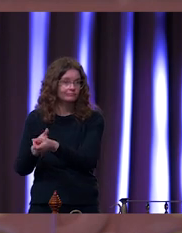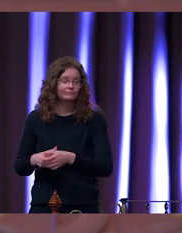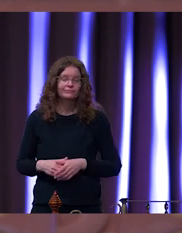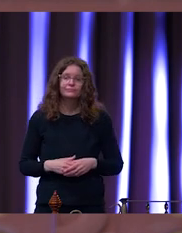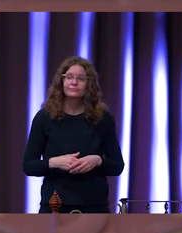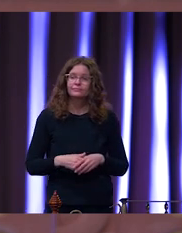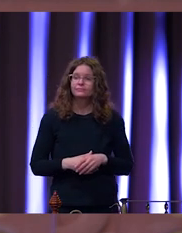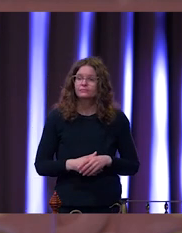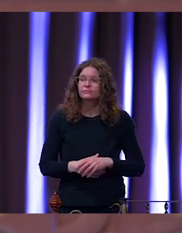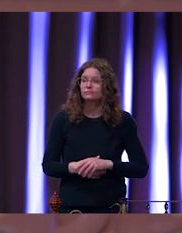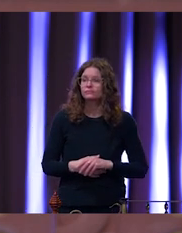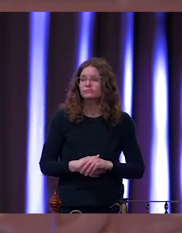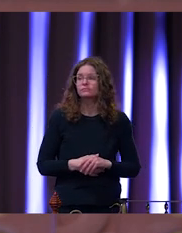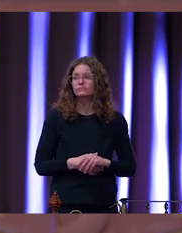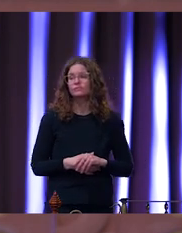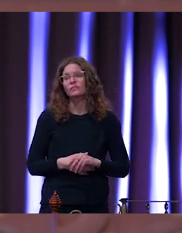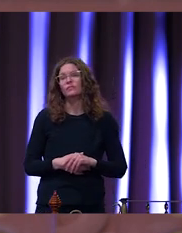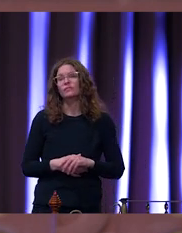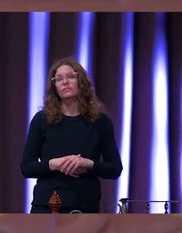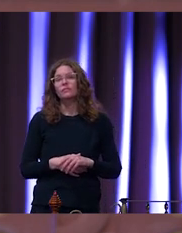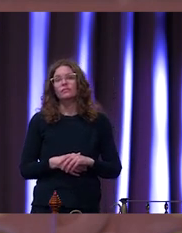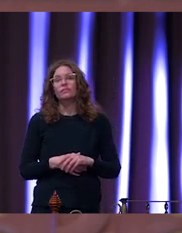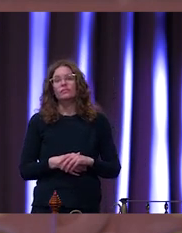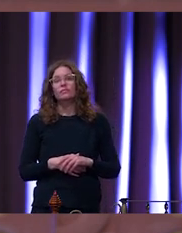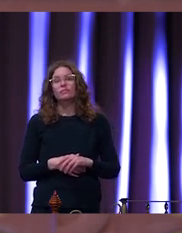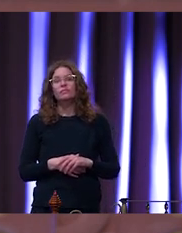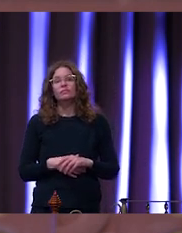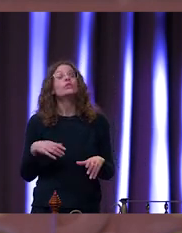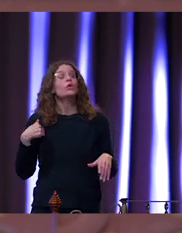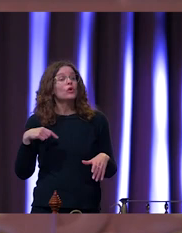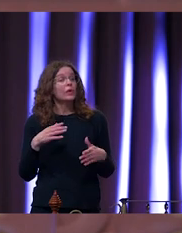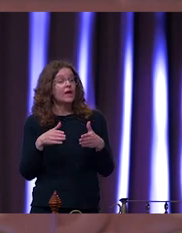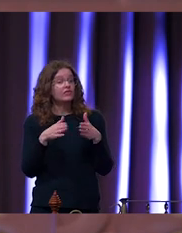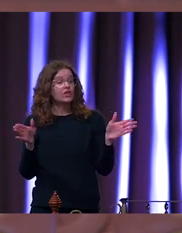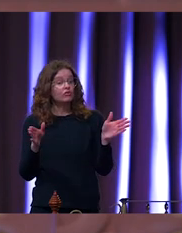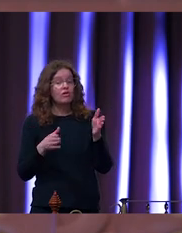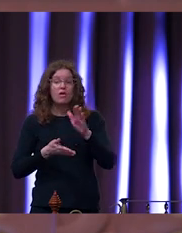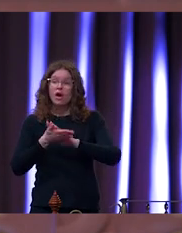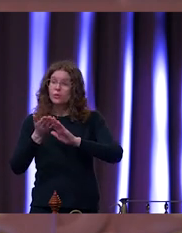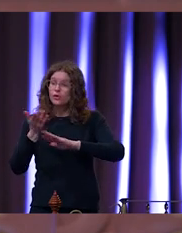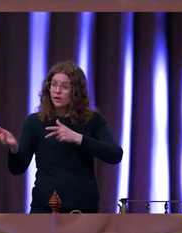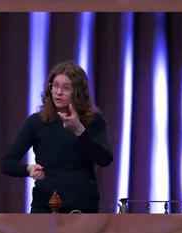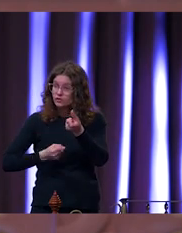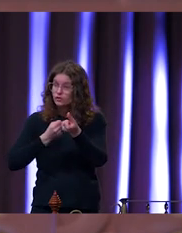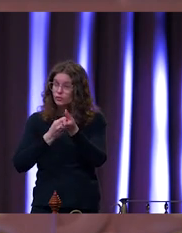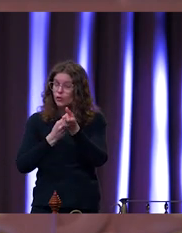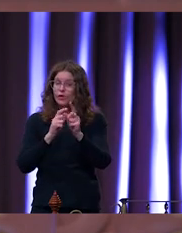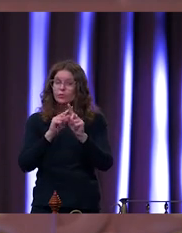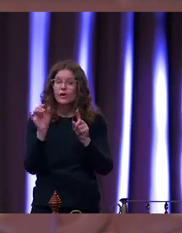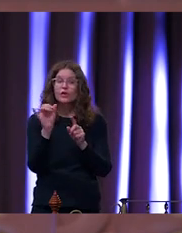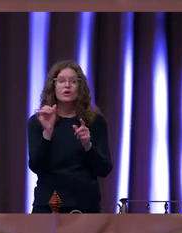I think in the big landscape of things, we of course have general operating support, but we also have a number of project-based